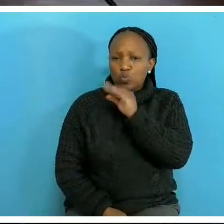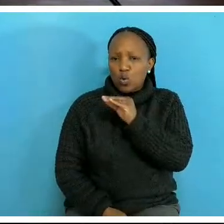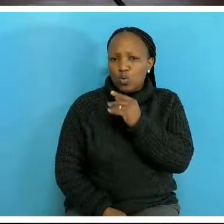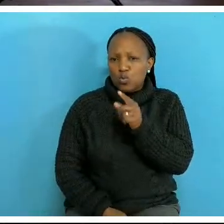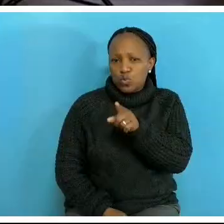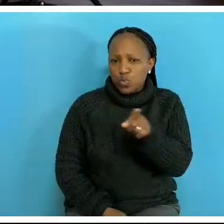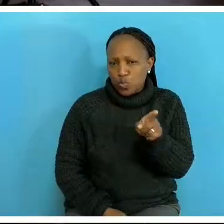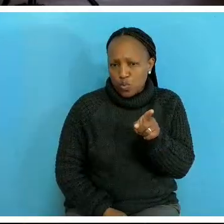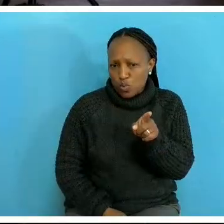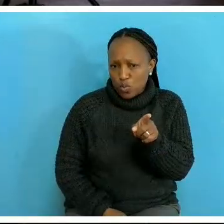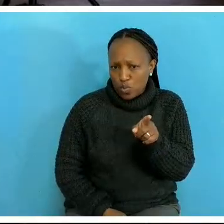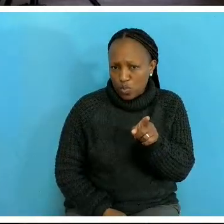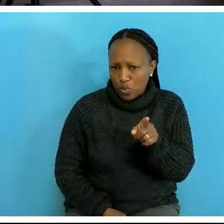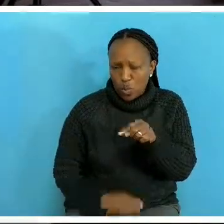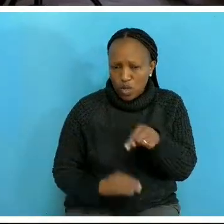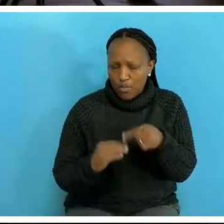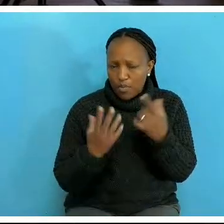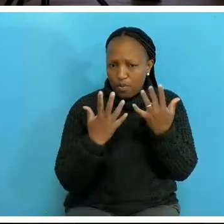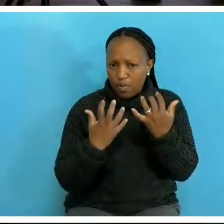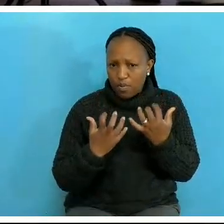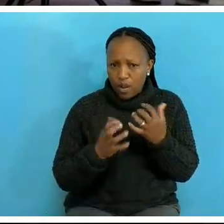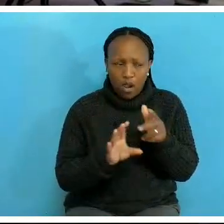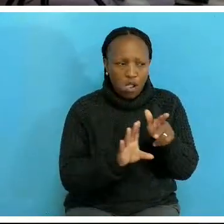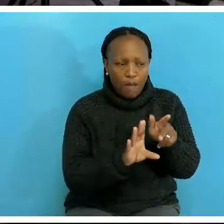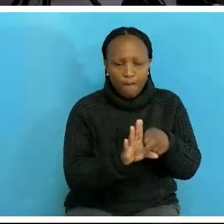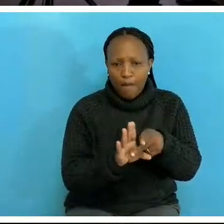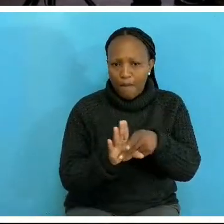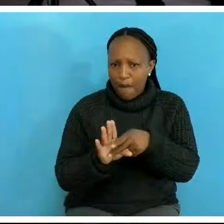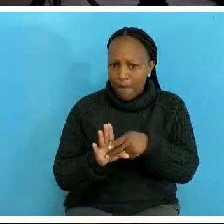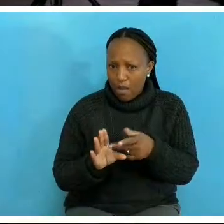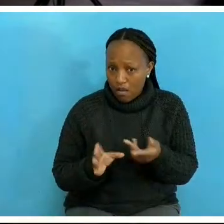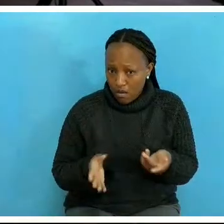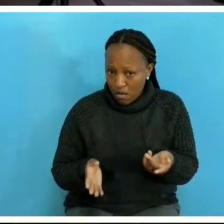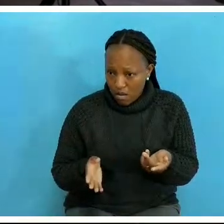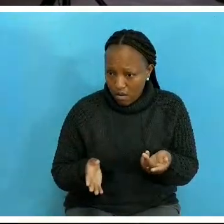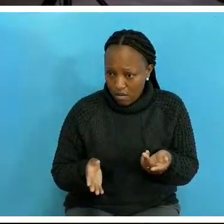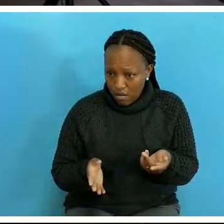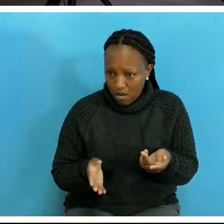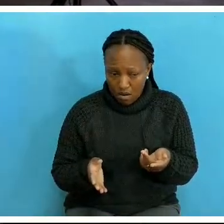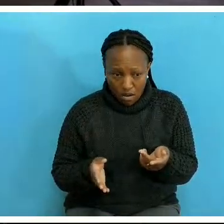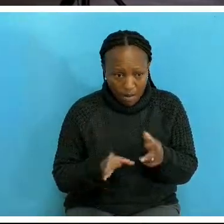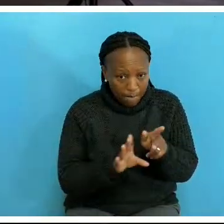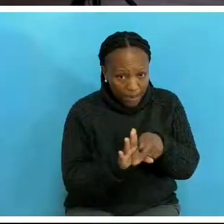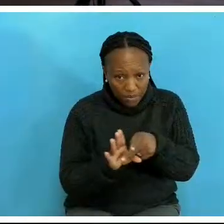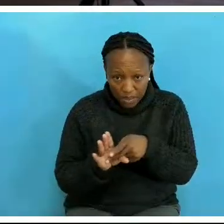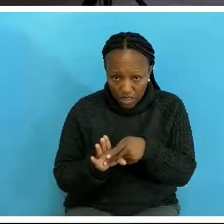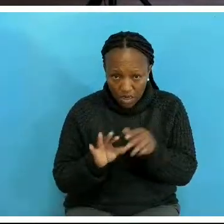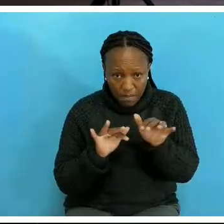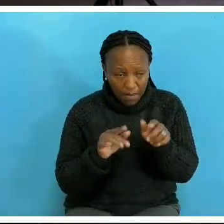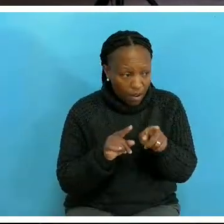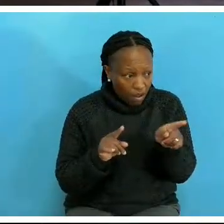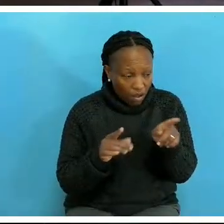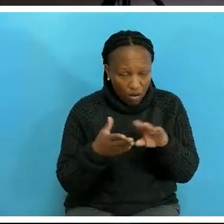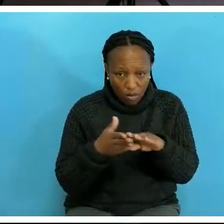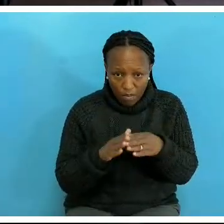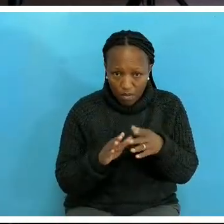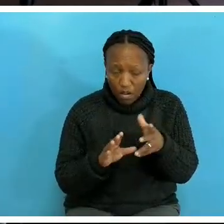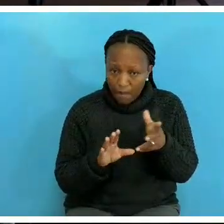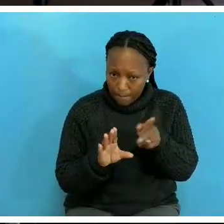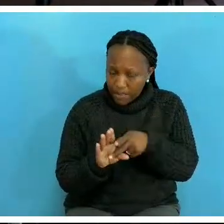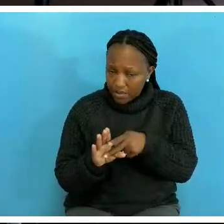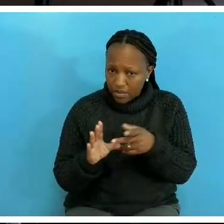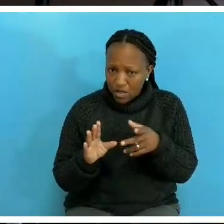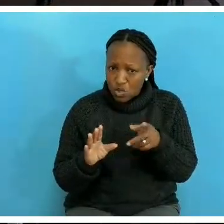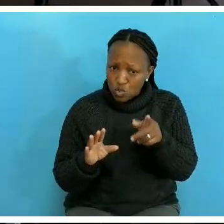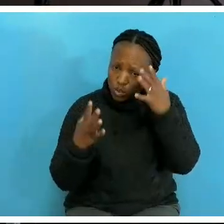budget? There wasn't participation, was there? No public participation. But you guys decided